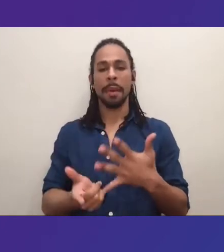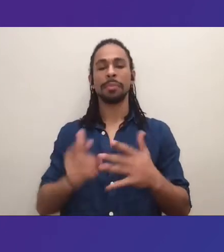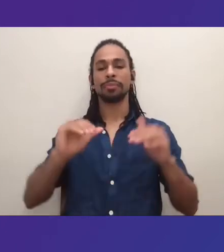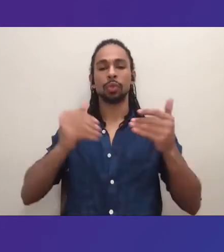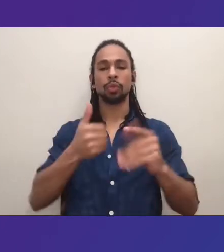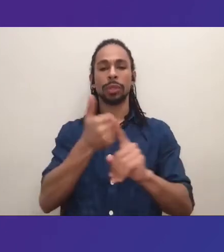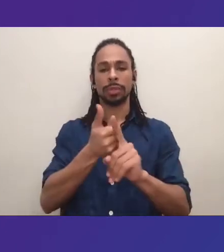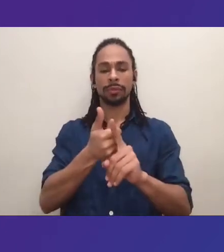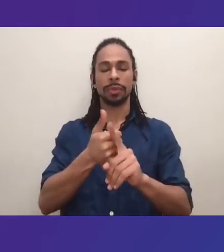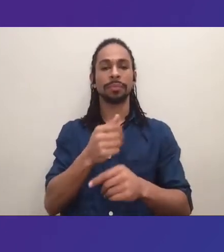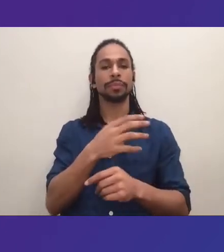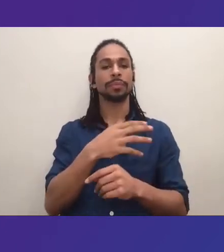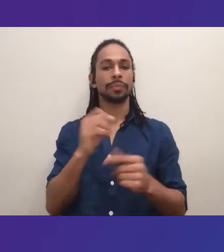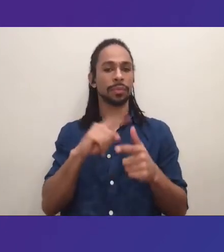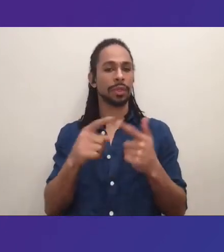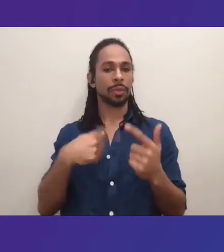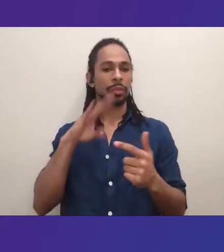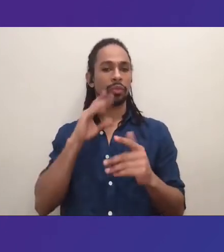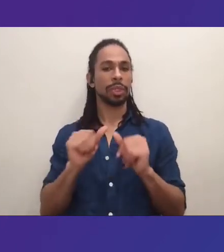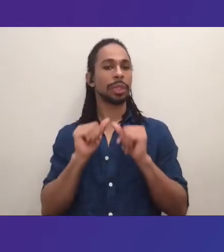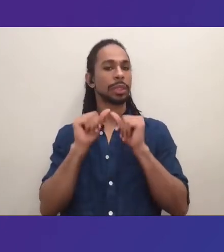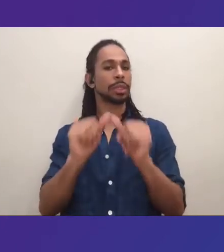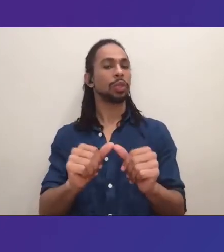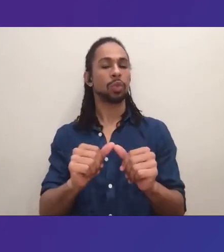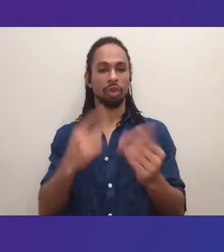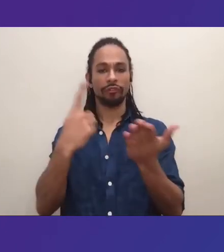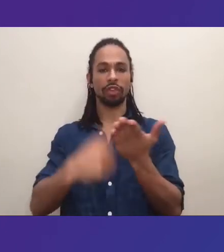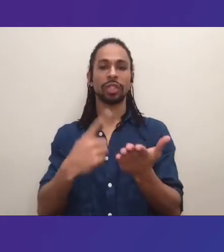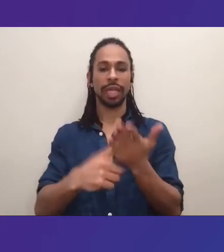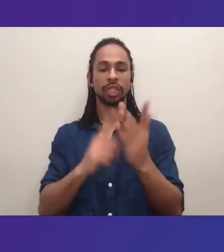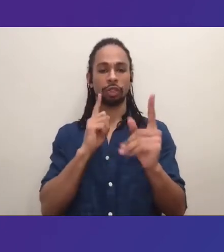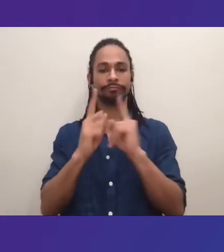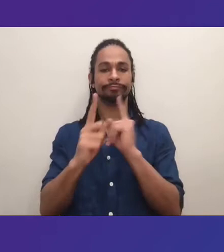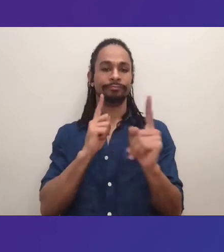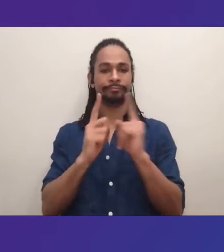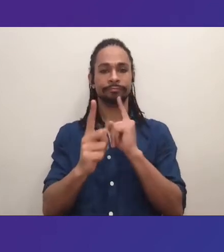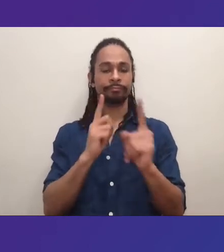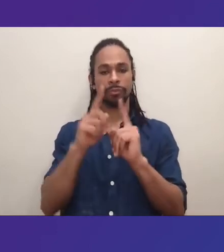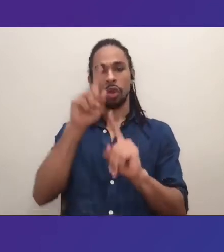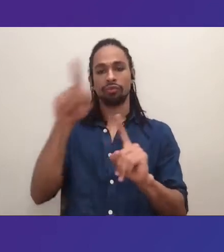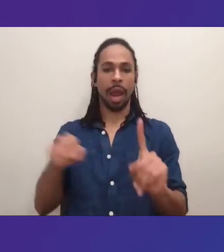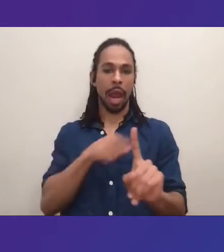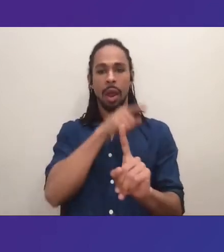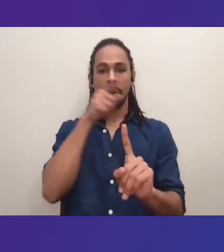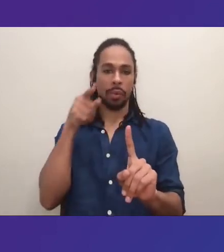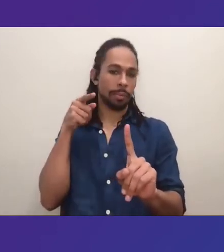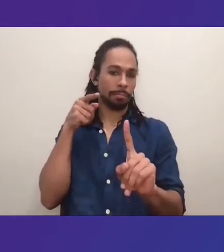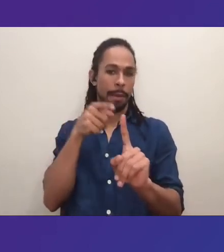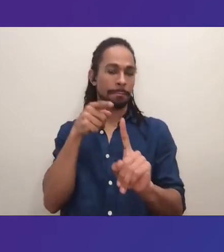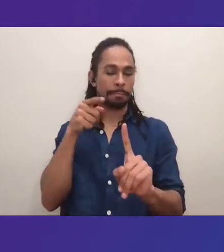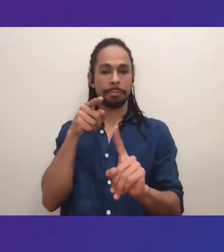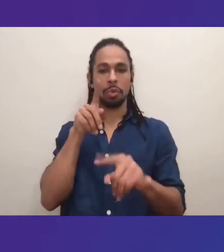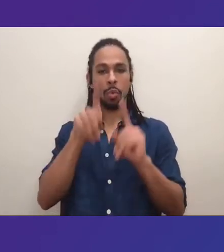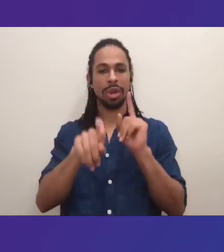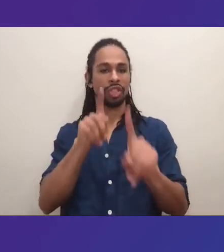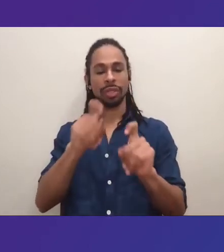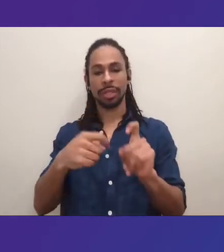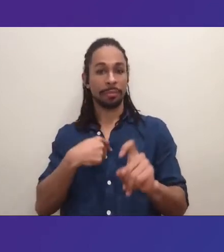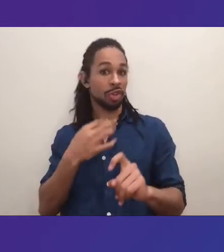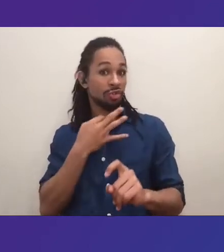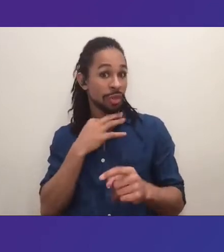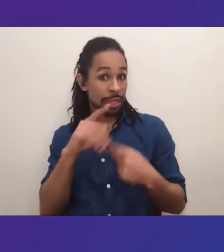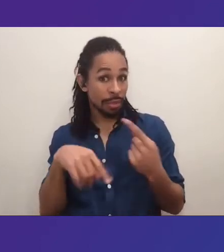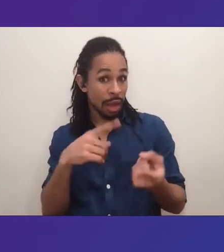and then we'll continue into a conversation around some questions that I'm curious